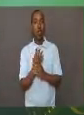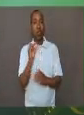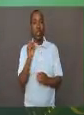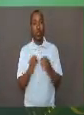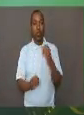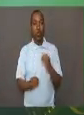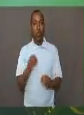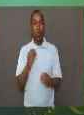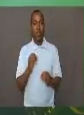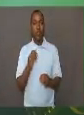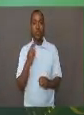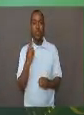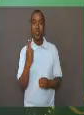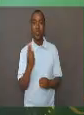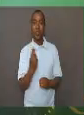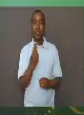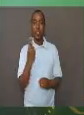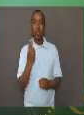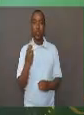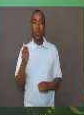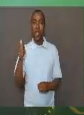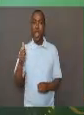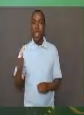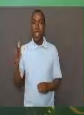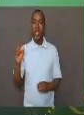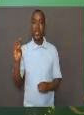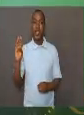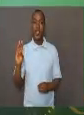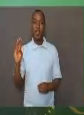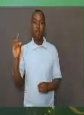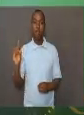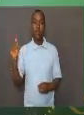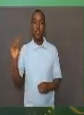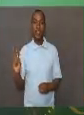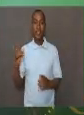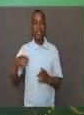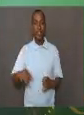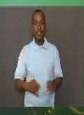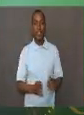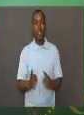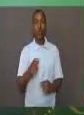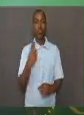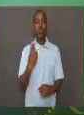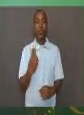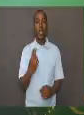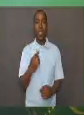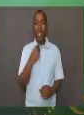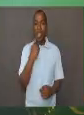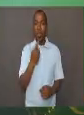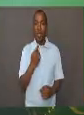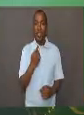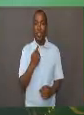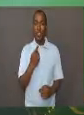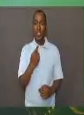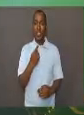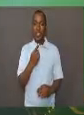microorganisms, they must use aseptic techniques. This means a procedure that